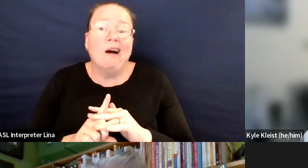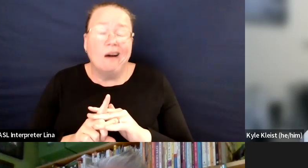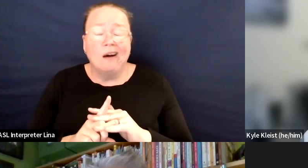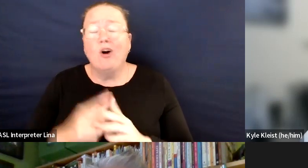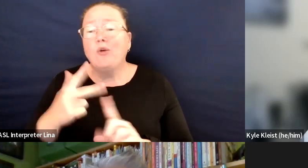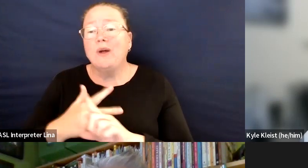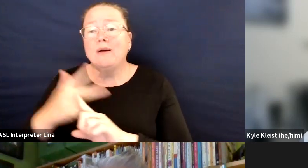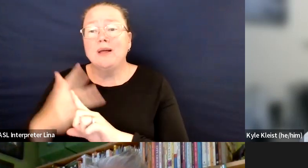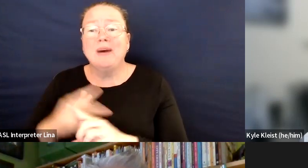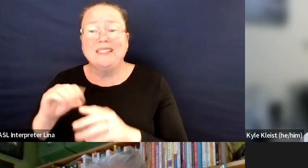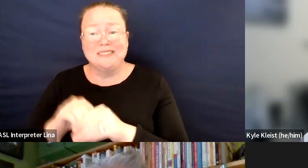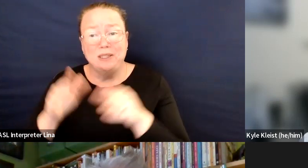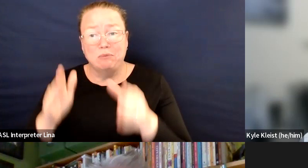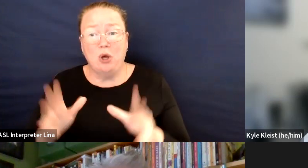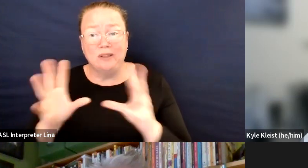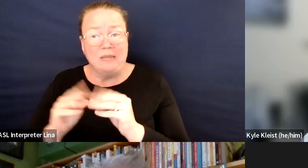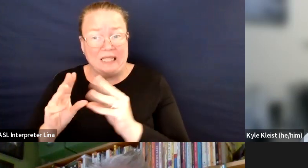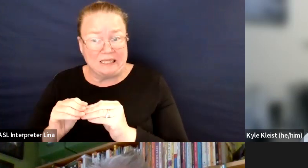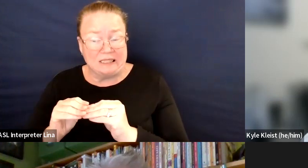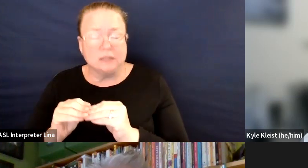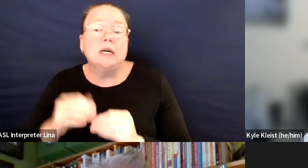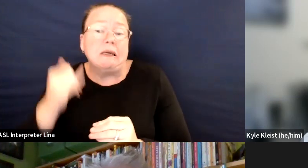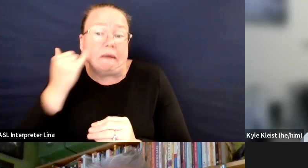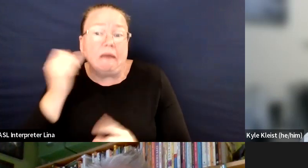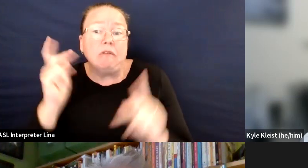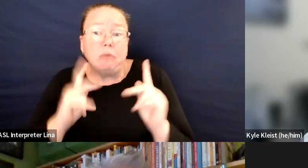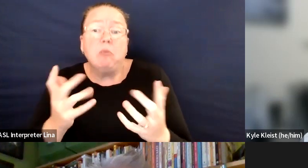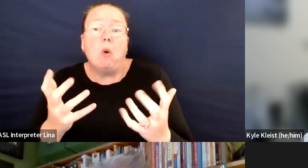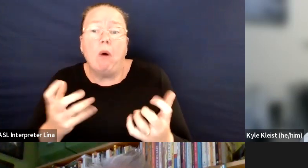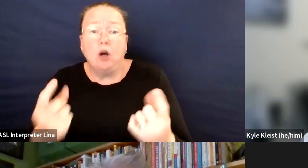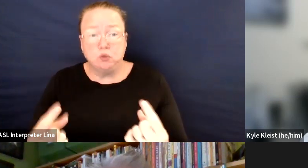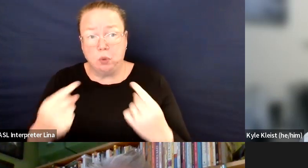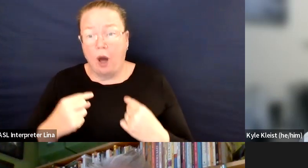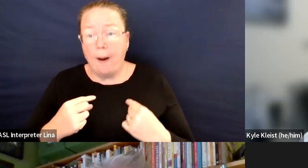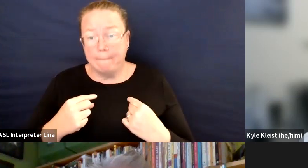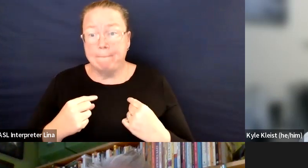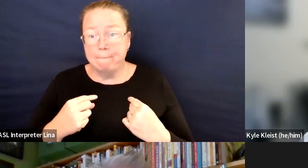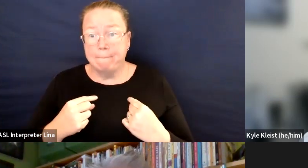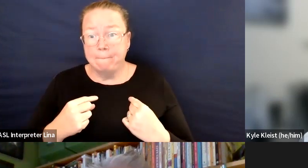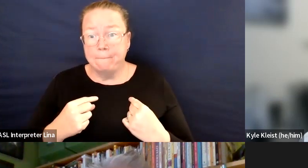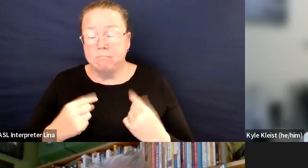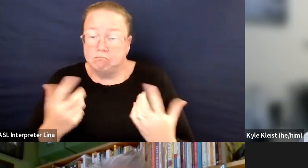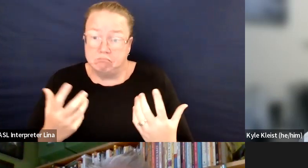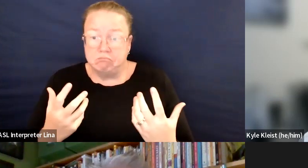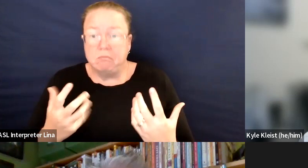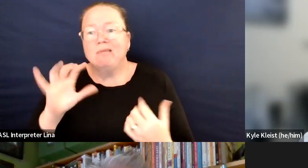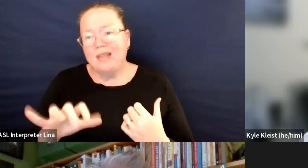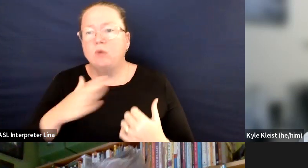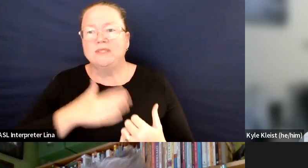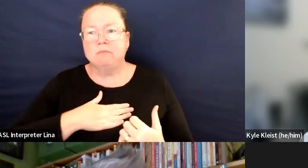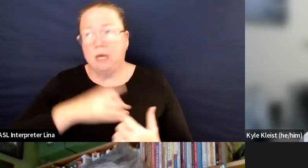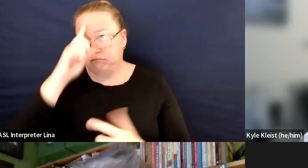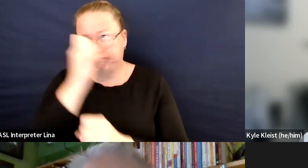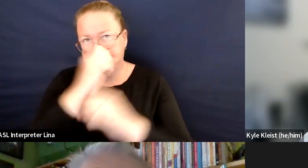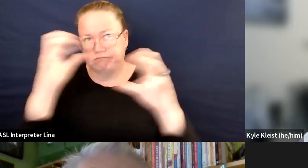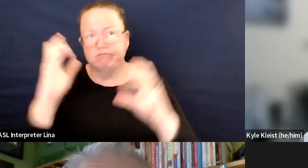quarterly meeting in person, if people so choose to come. So that was sort of my vision for